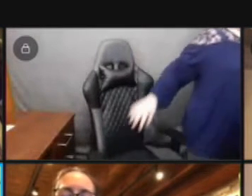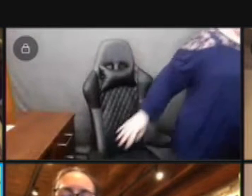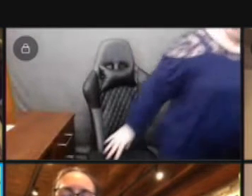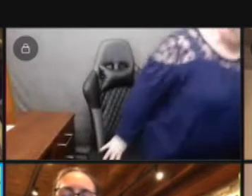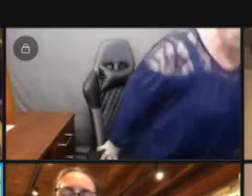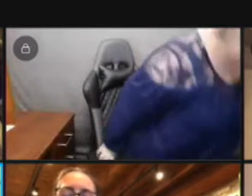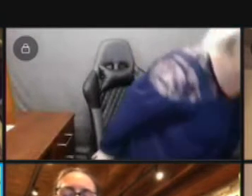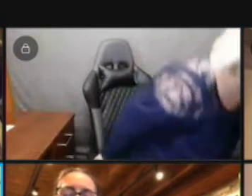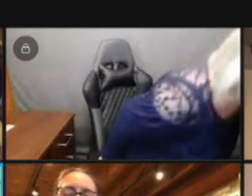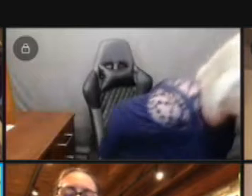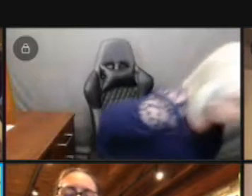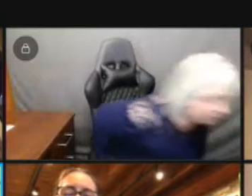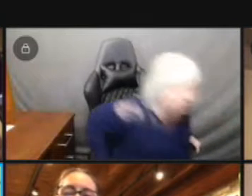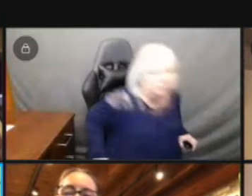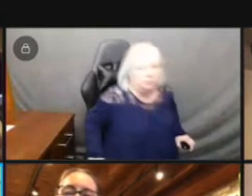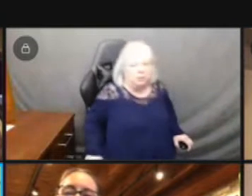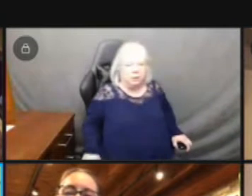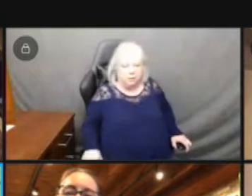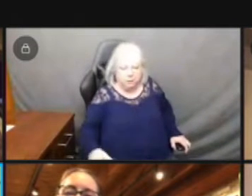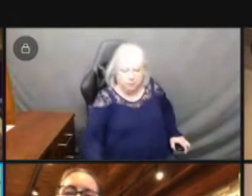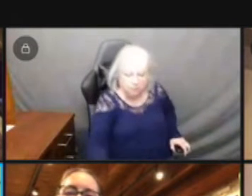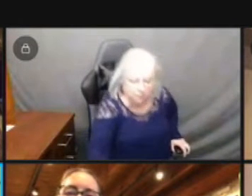unfortunately.